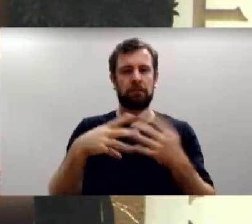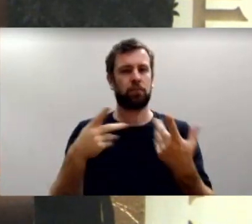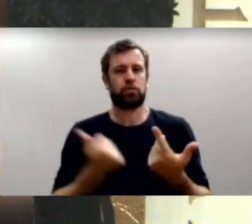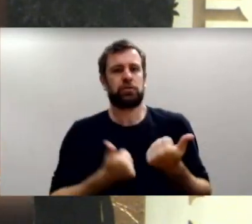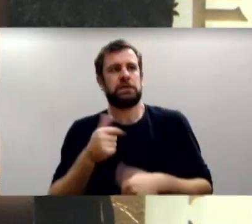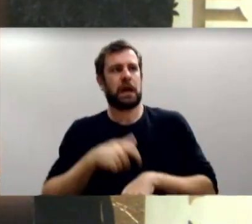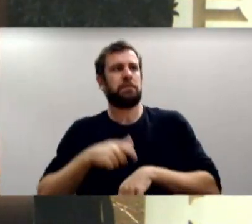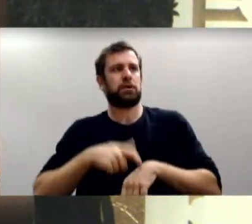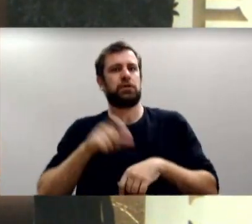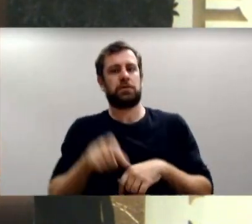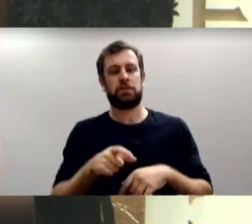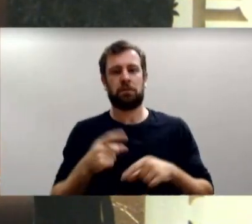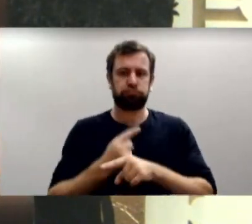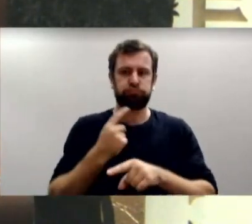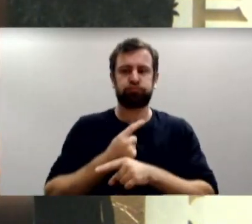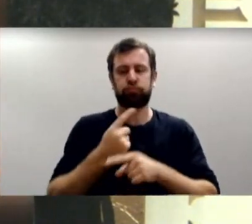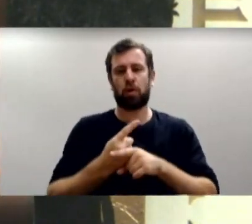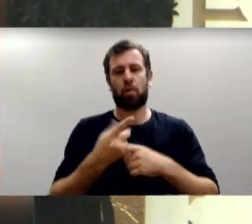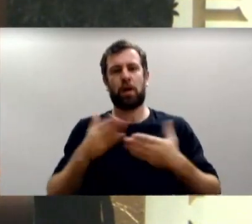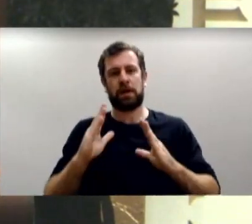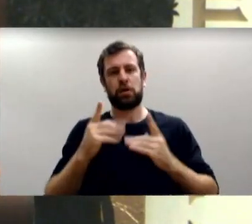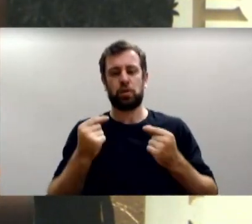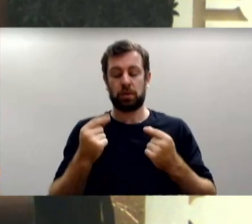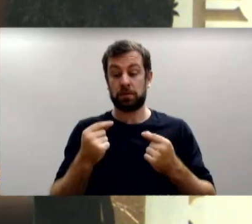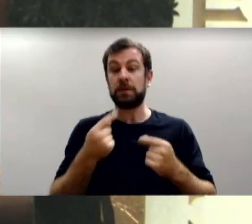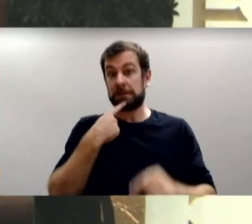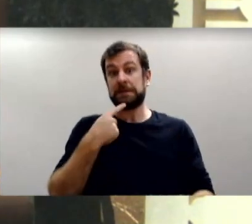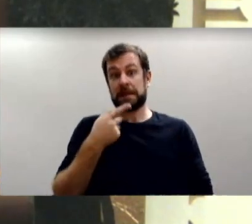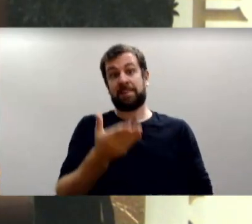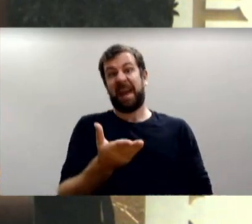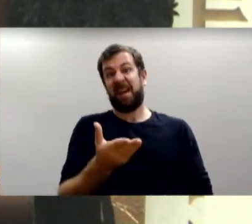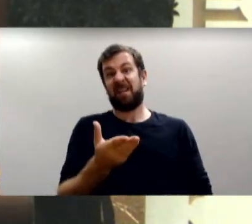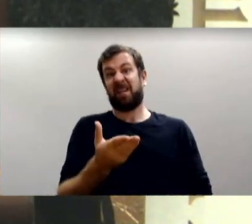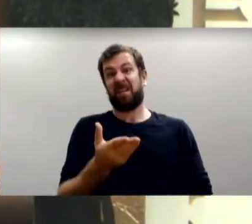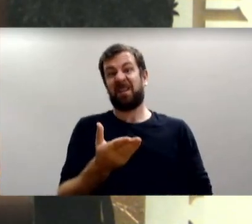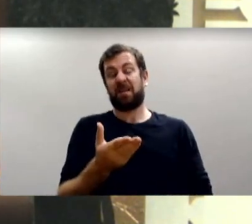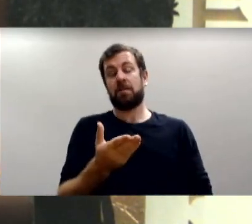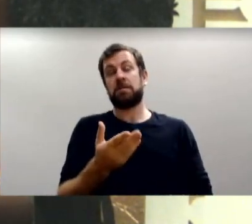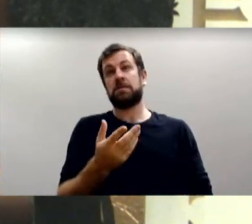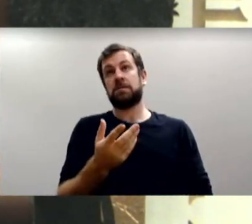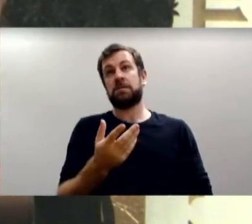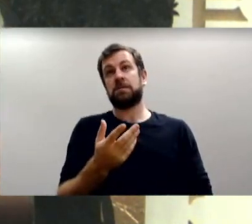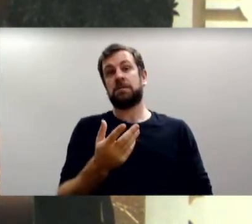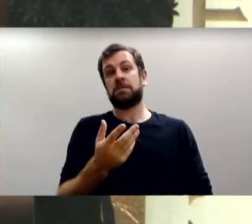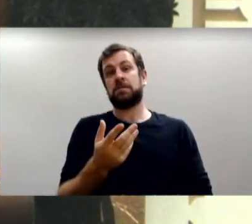Even the format of ruku, it is there. It says, you know,